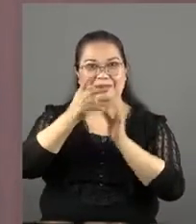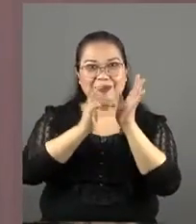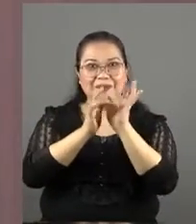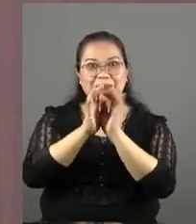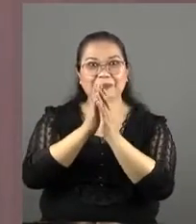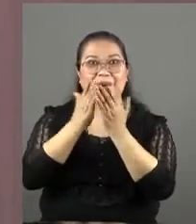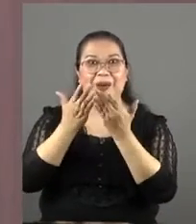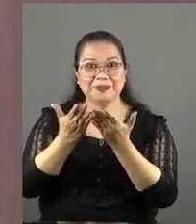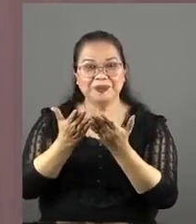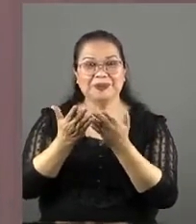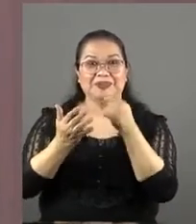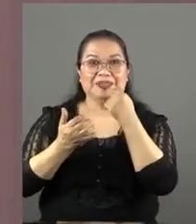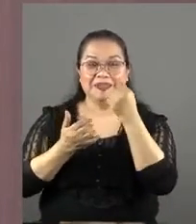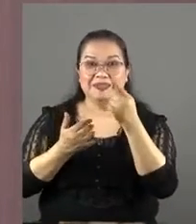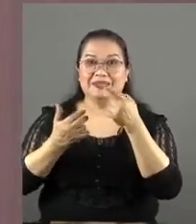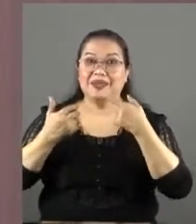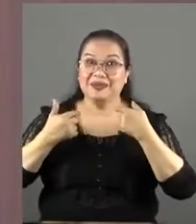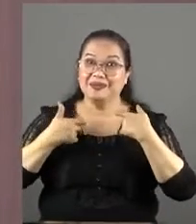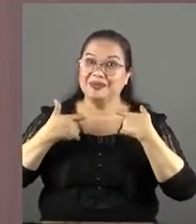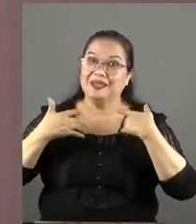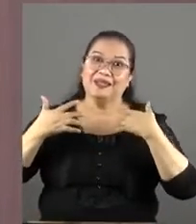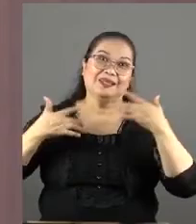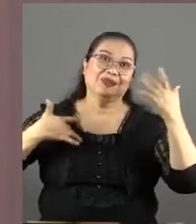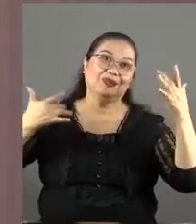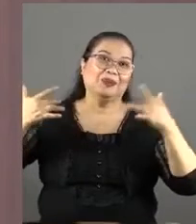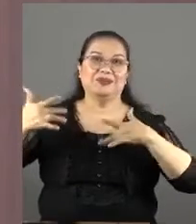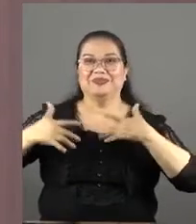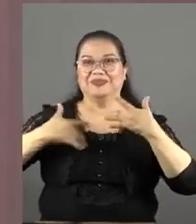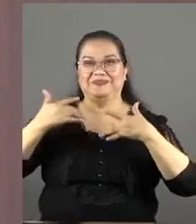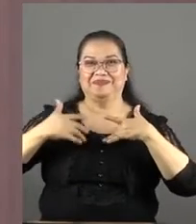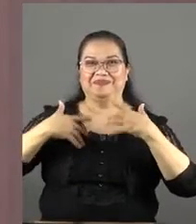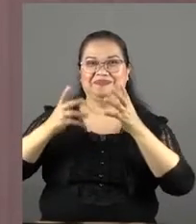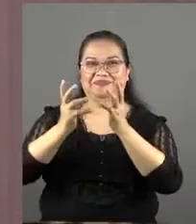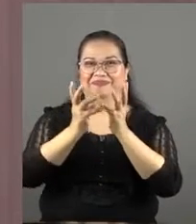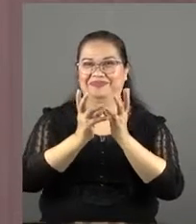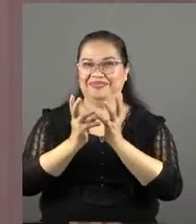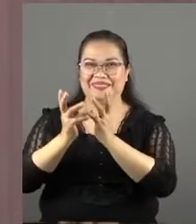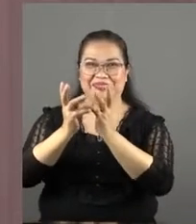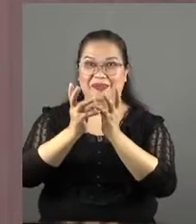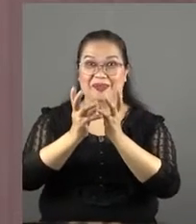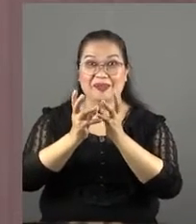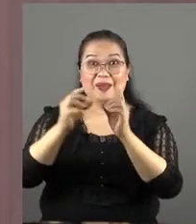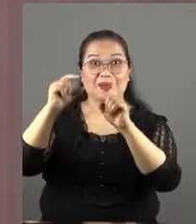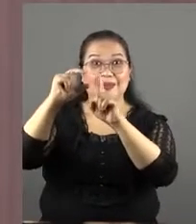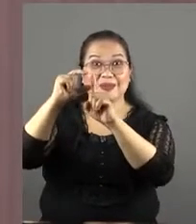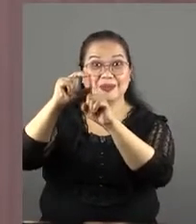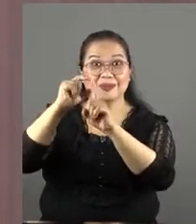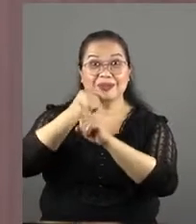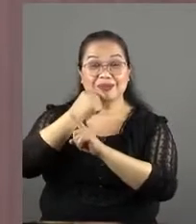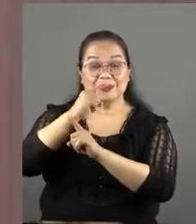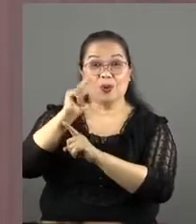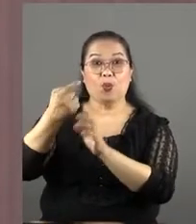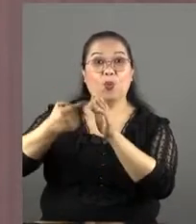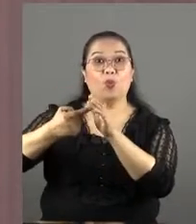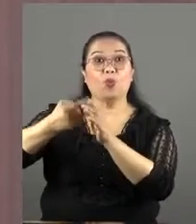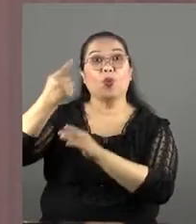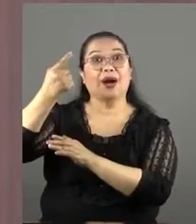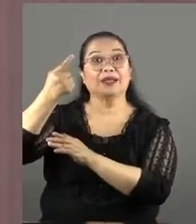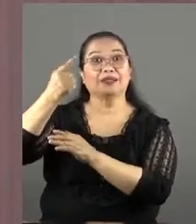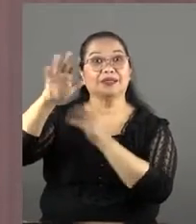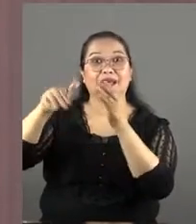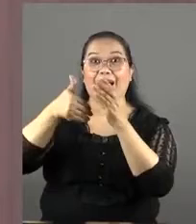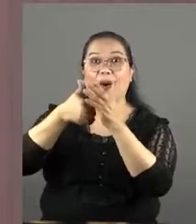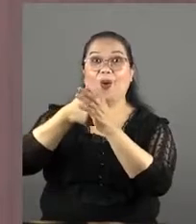Bibles. They're in joyful assembly. In fact, the word here is used only once in the entire